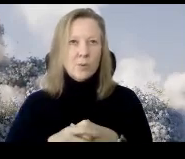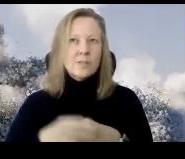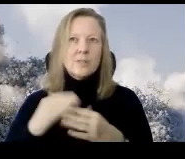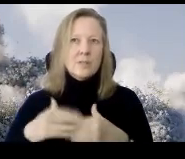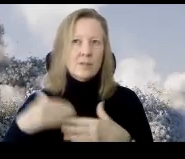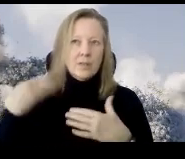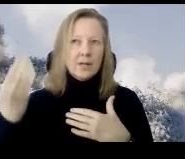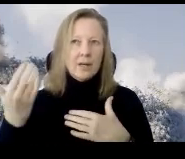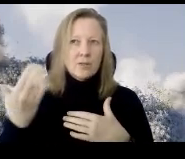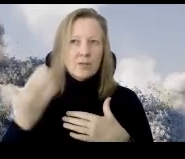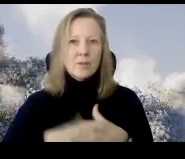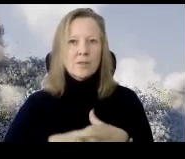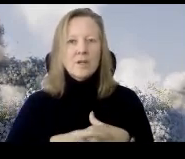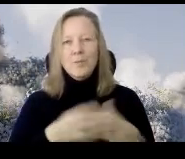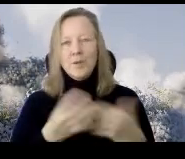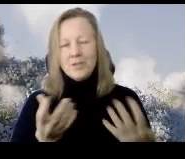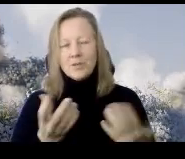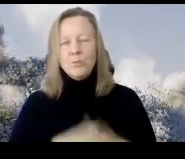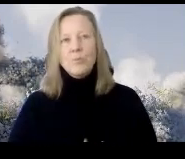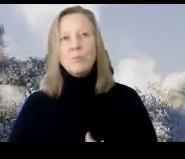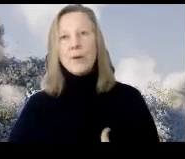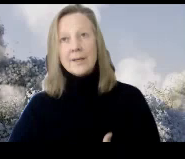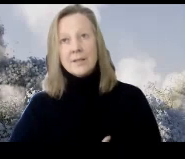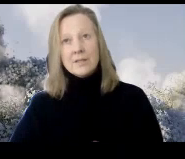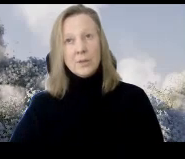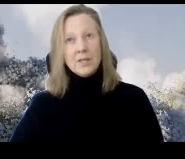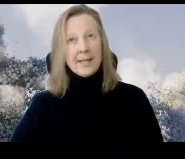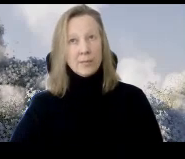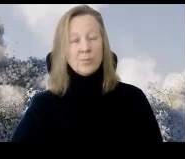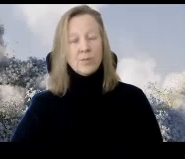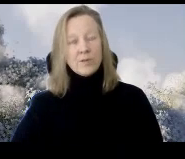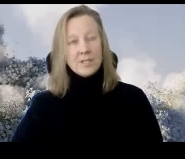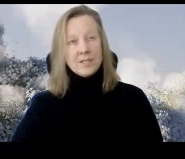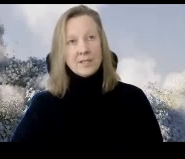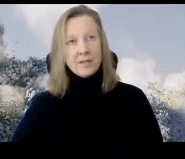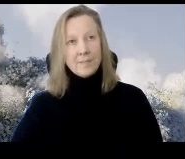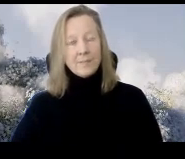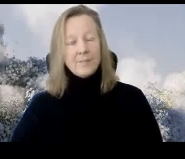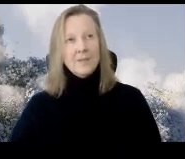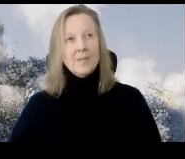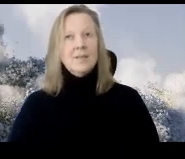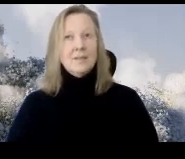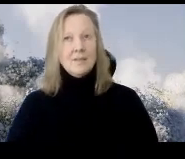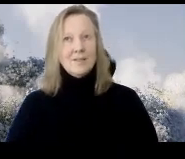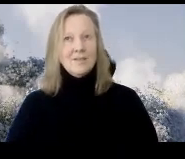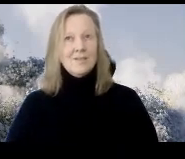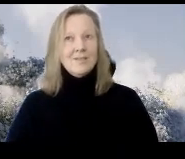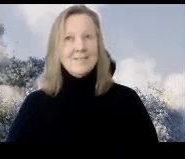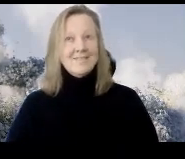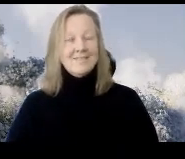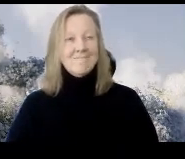a different course and you can get higher scores. But it's also practice doing a language proficiency exam.